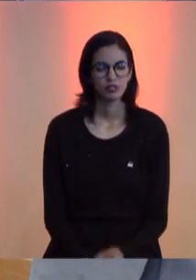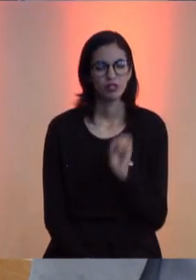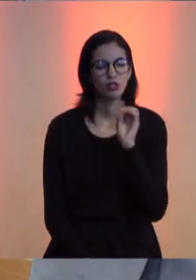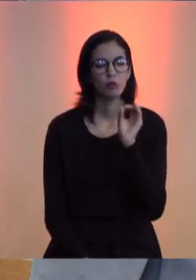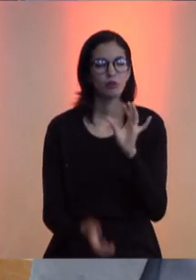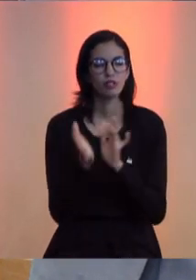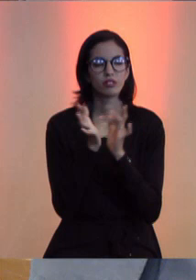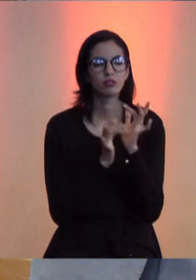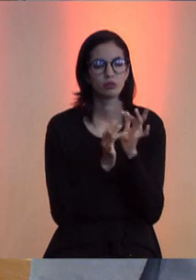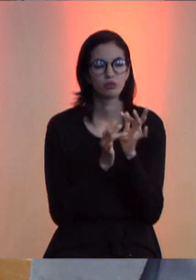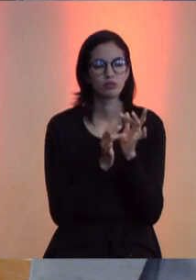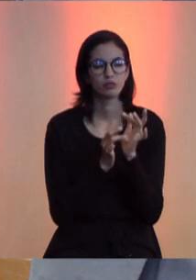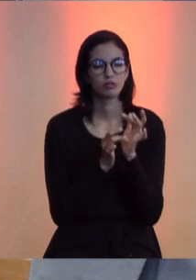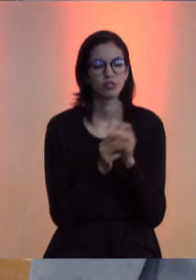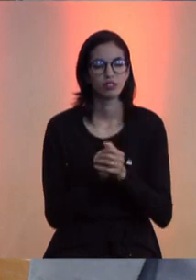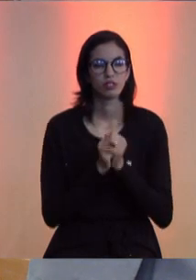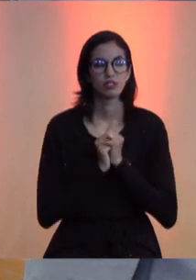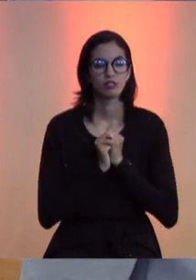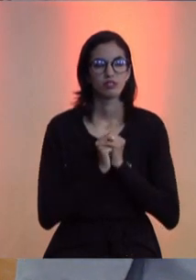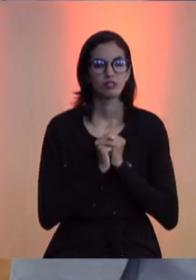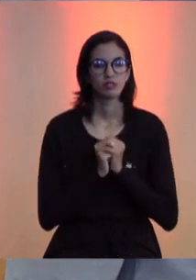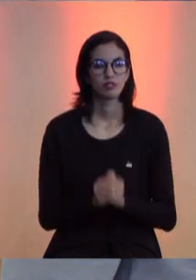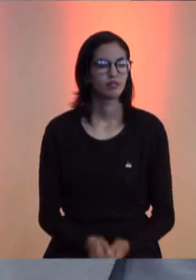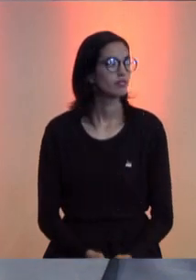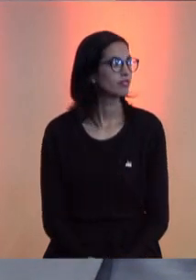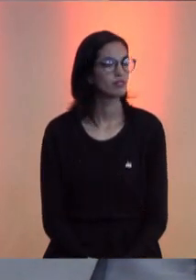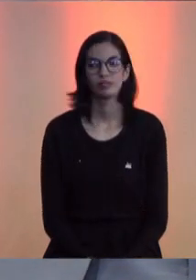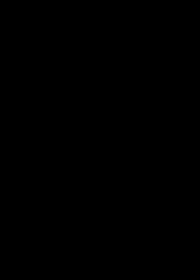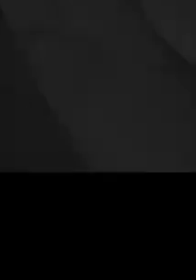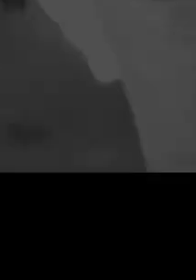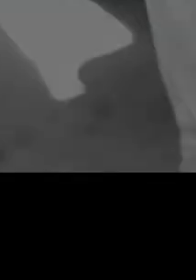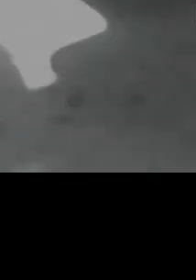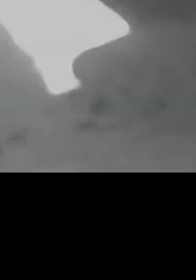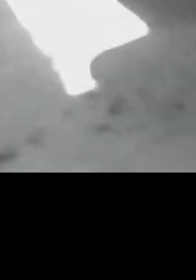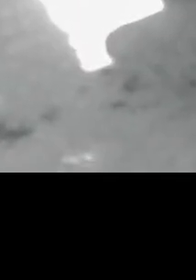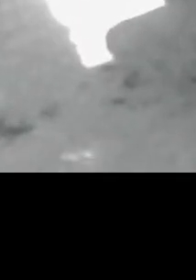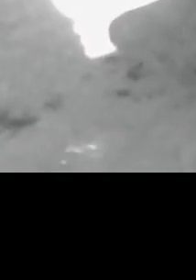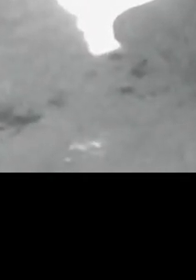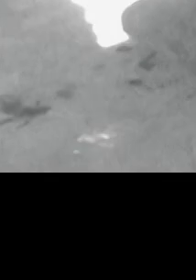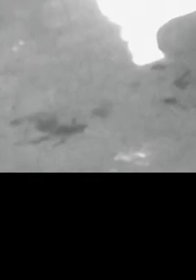nombre de Jesús oramos. Amen. Amen. Amen. Amen. And amen. Amen.